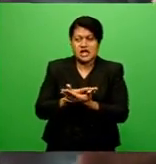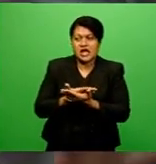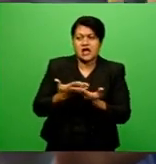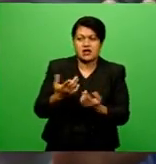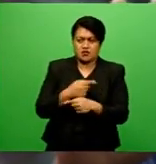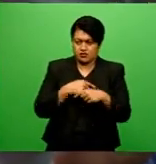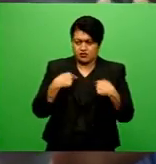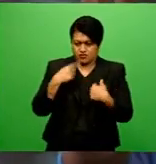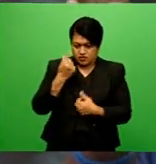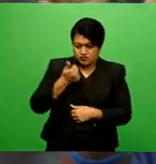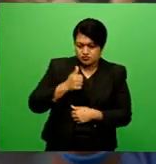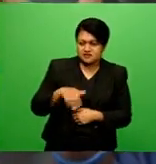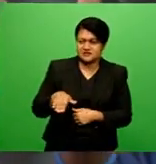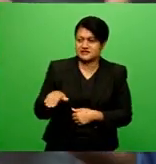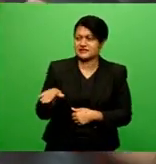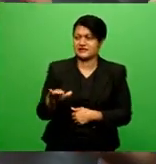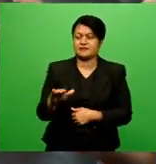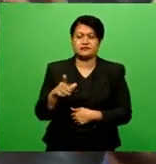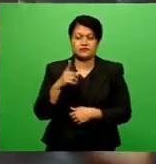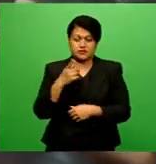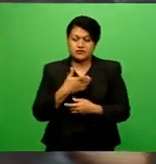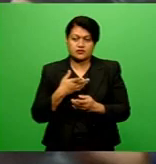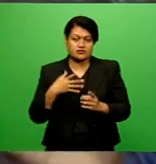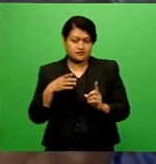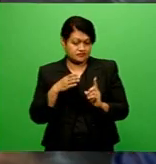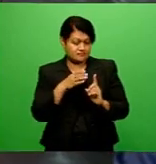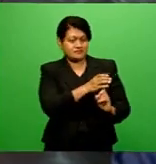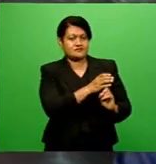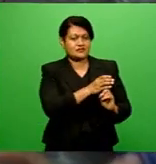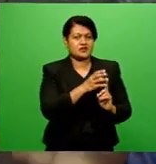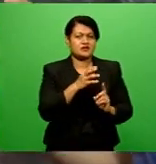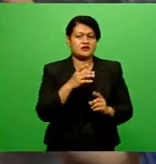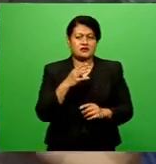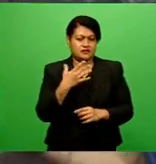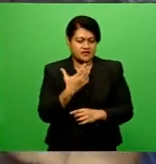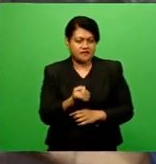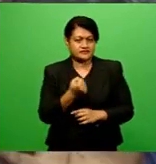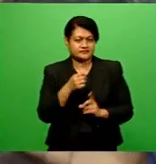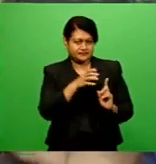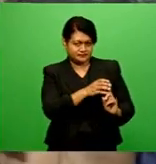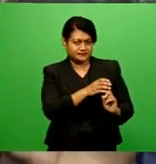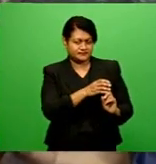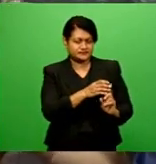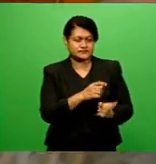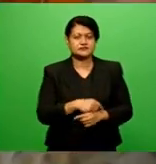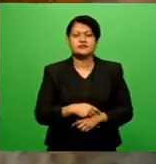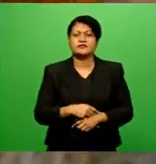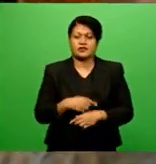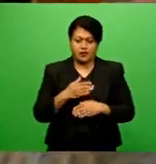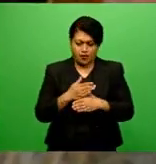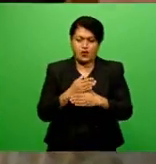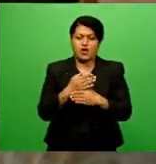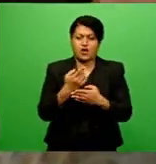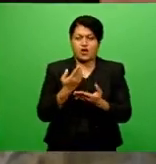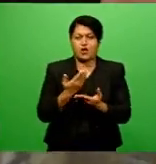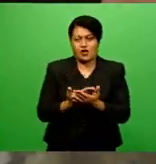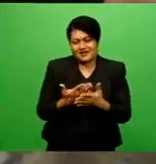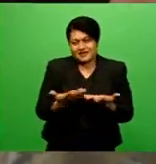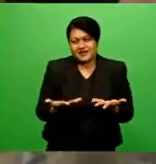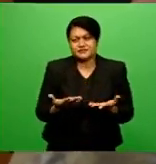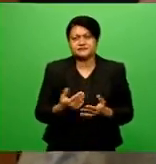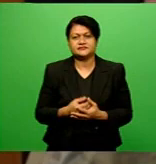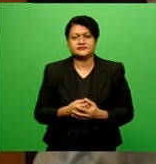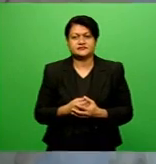can utilize them while they are serving their quarantine period. So that's what we are working on. Seriratu says